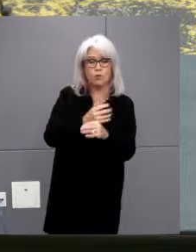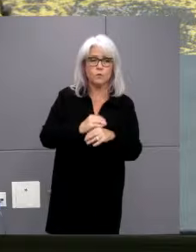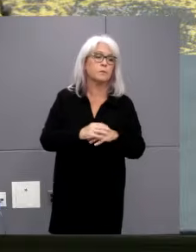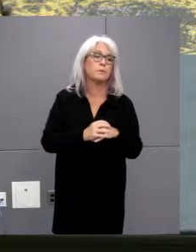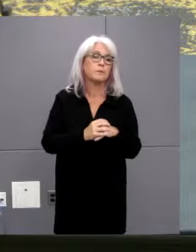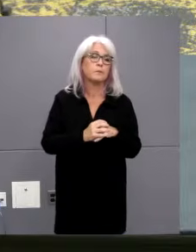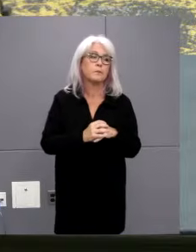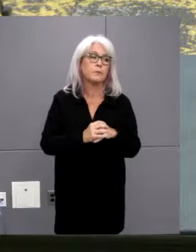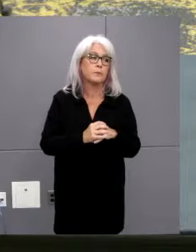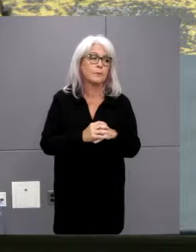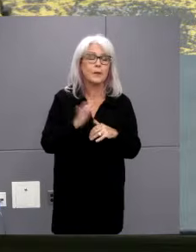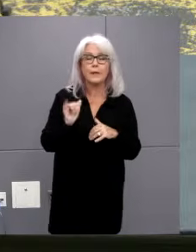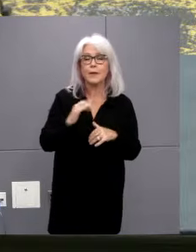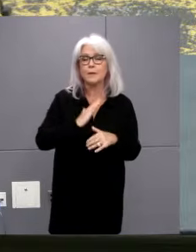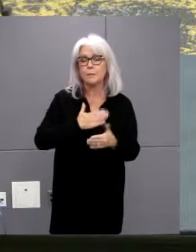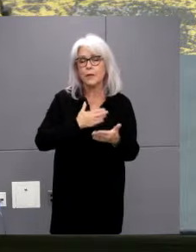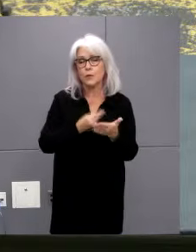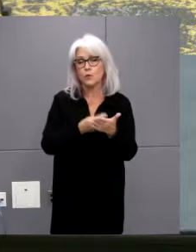That ends my treasurer's report.